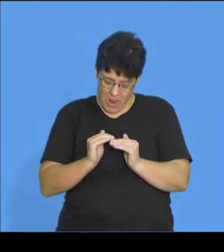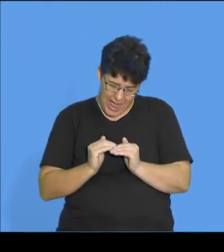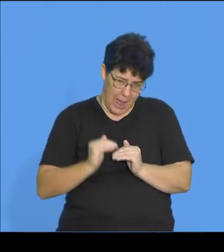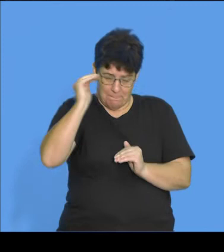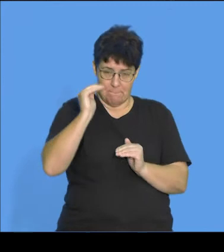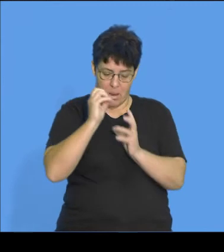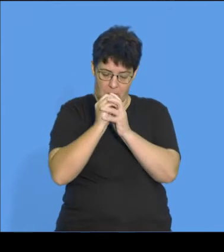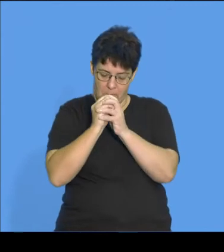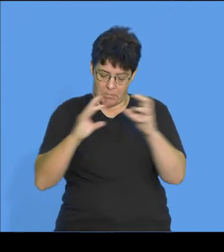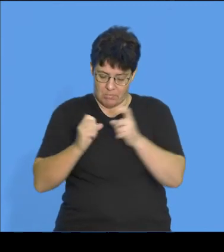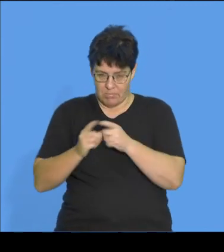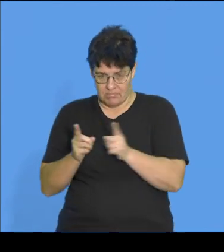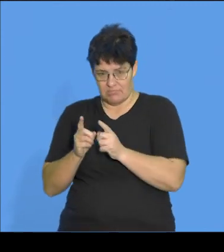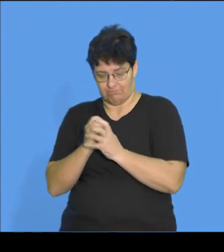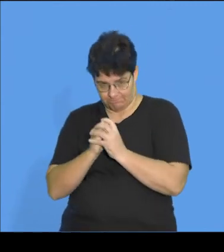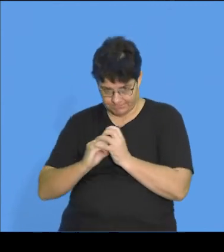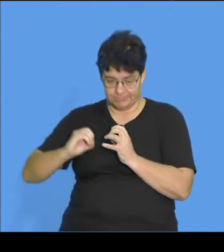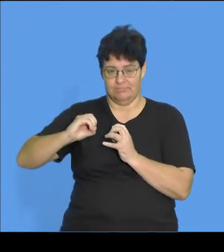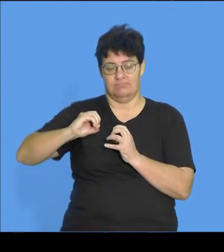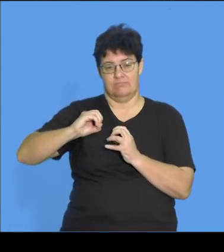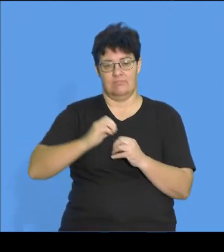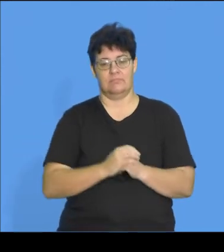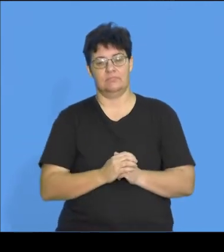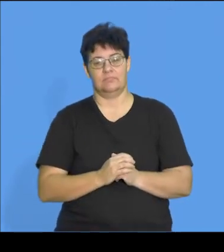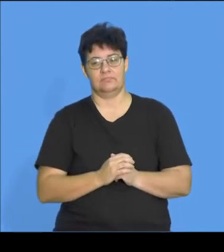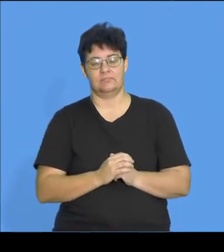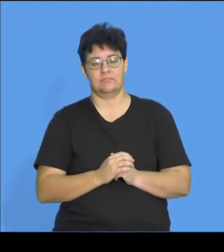be an indication of the process of ovulation.